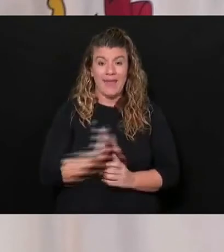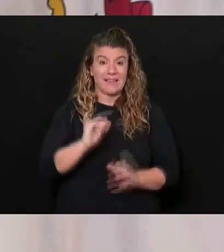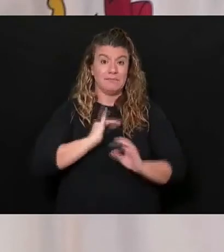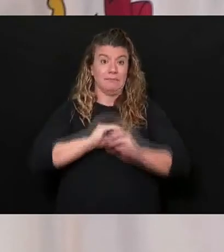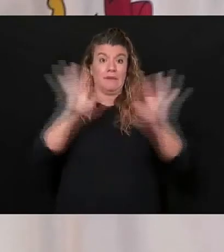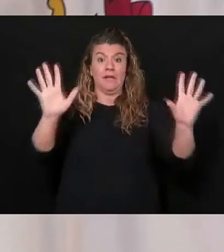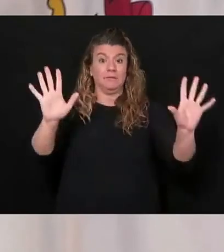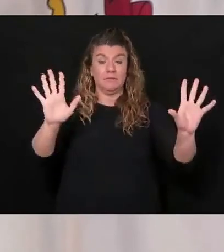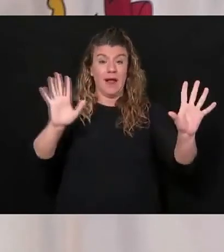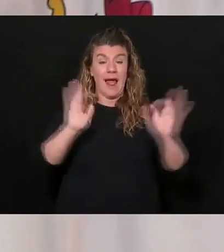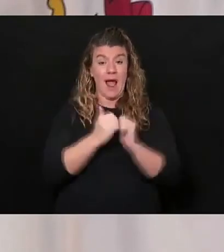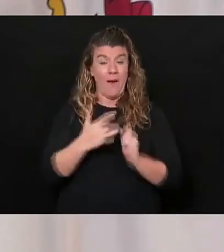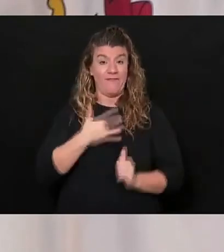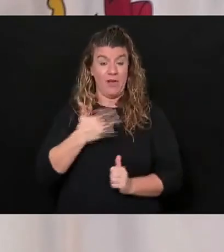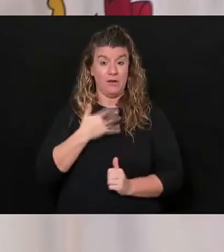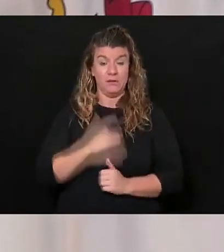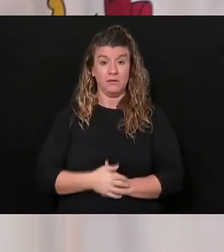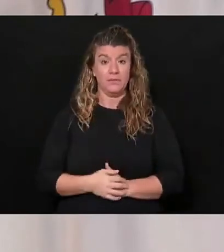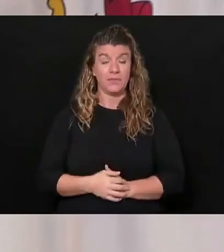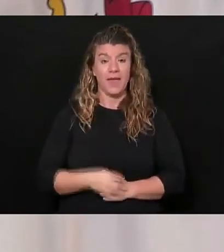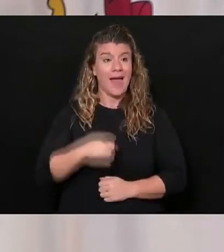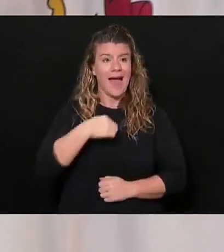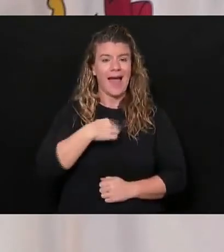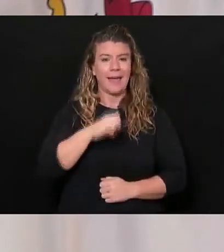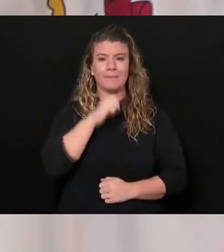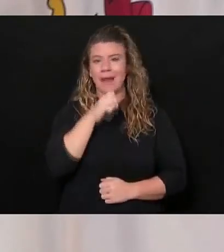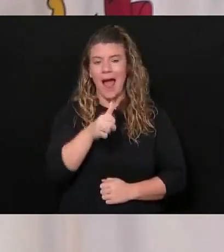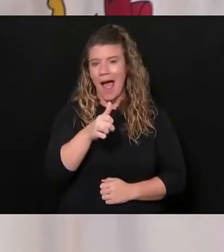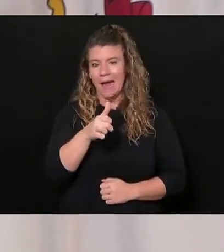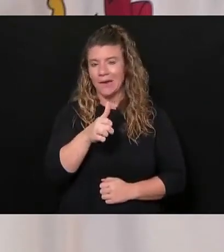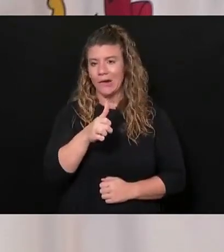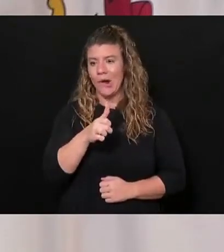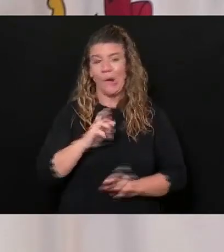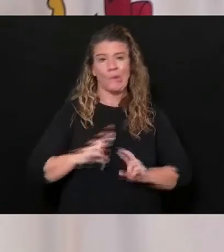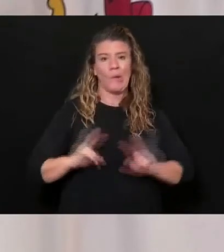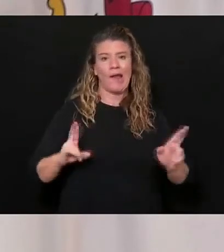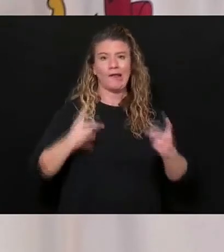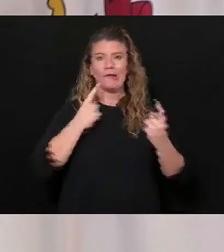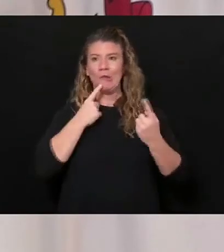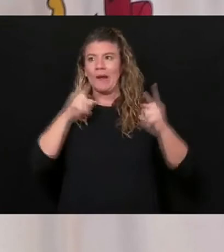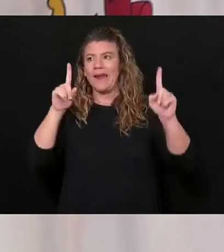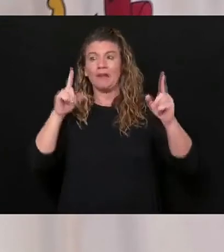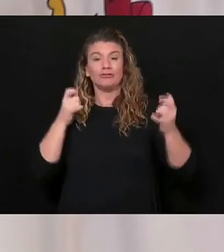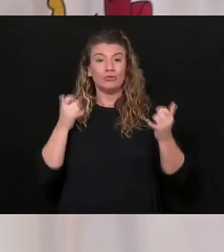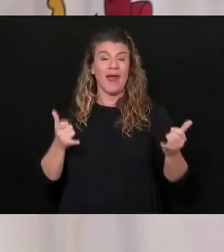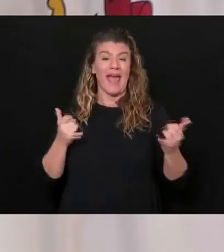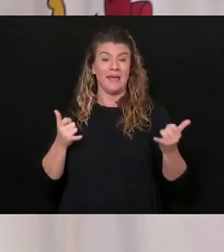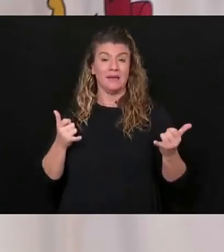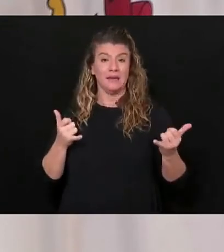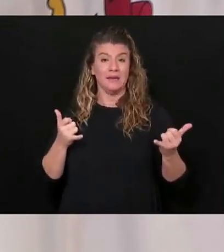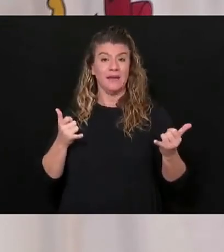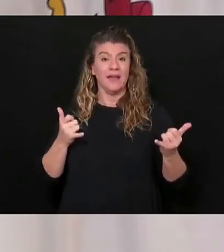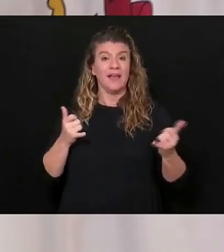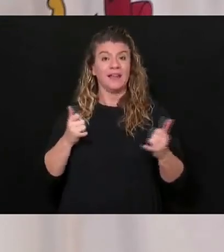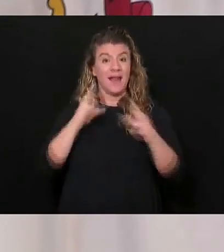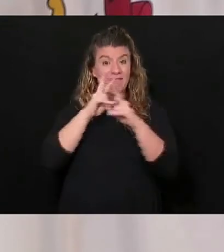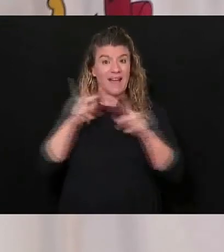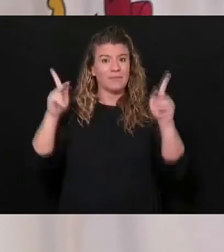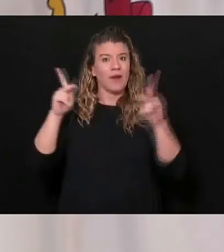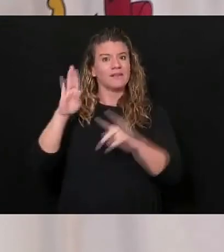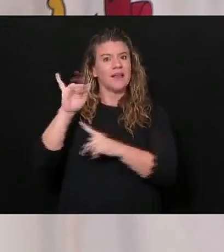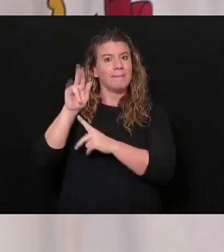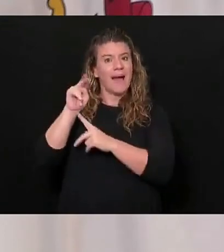clear. I am not going to run out and say today, that Vice President Biden